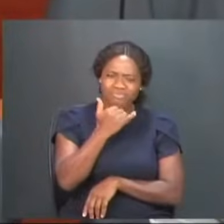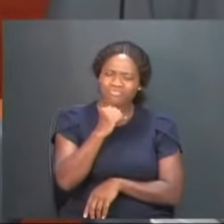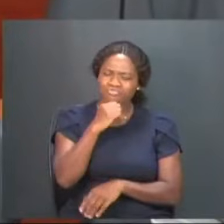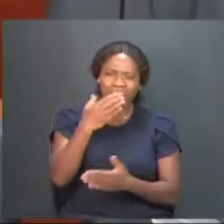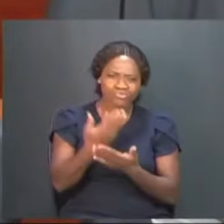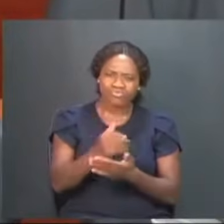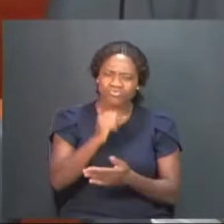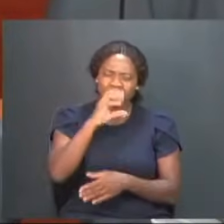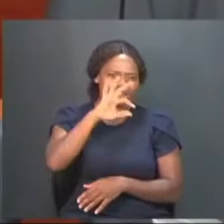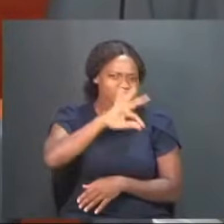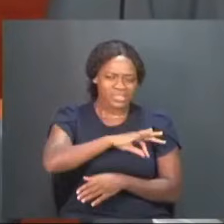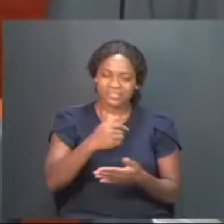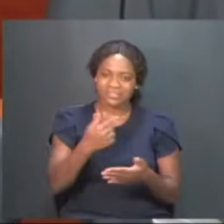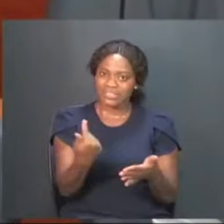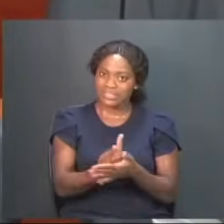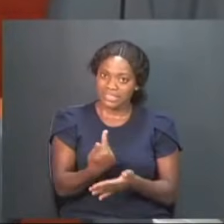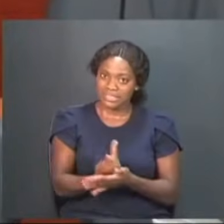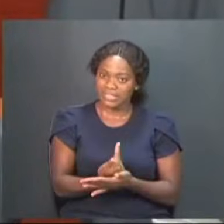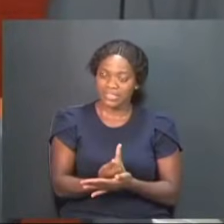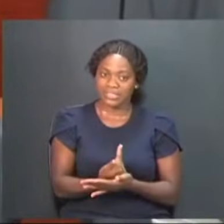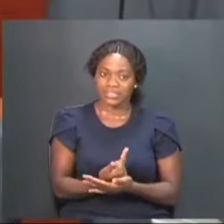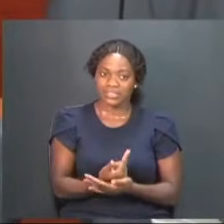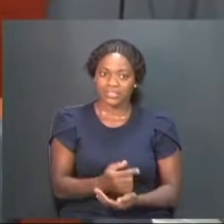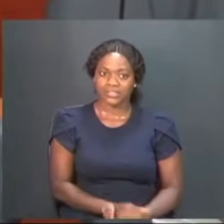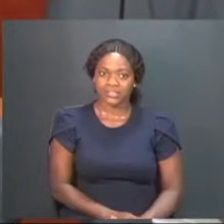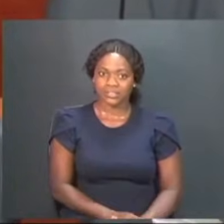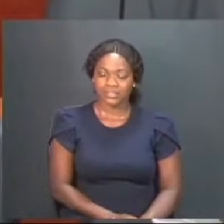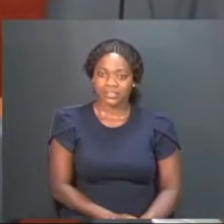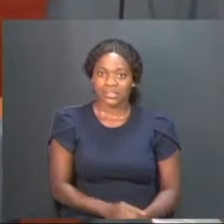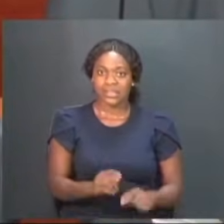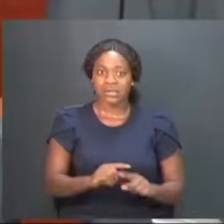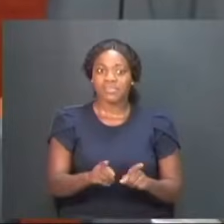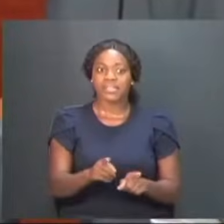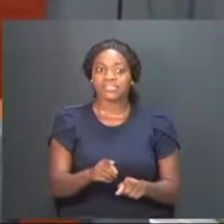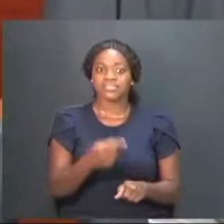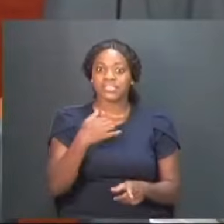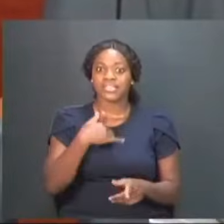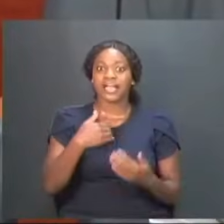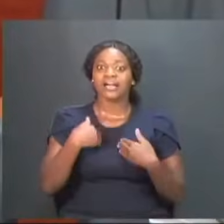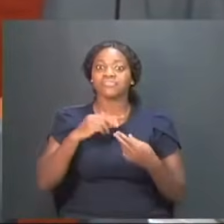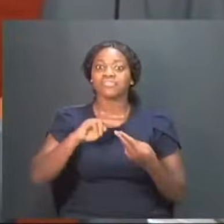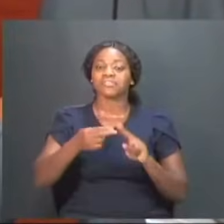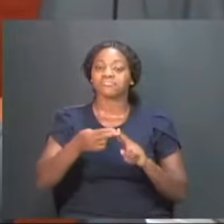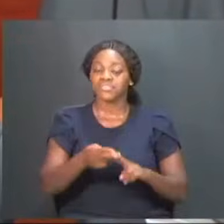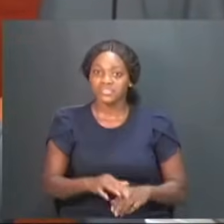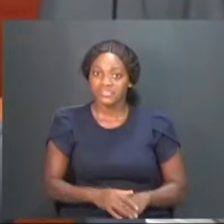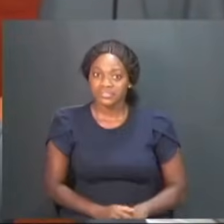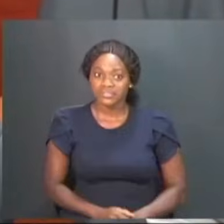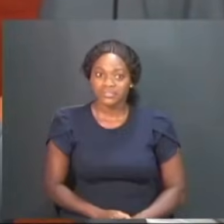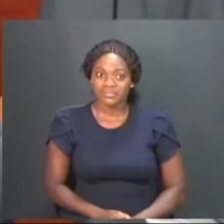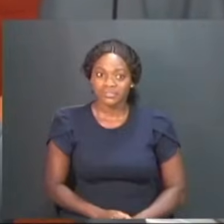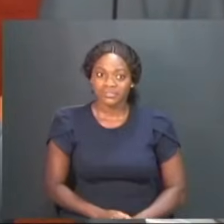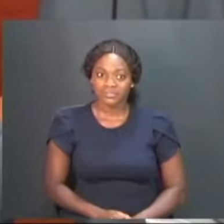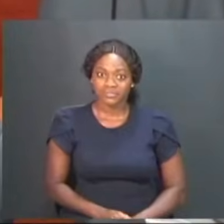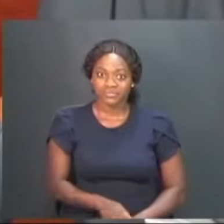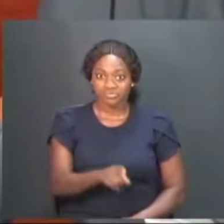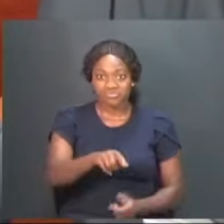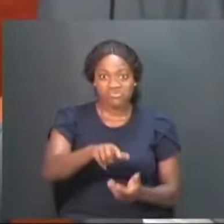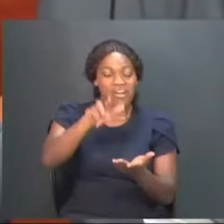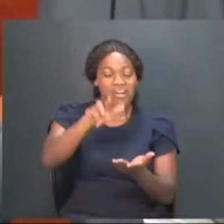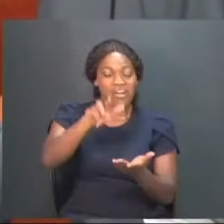best interest of Ghana. And you said you had the numbers. You pass